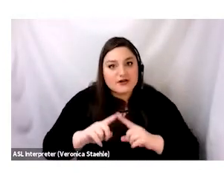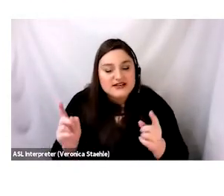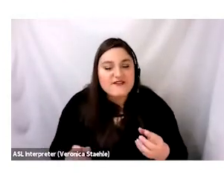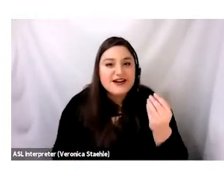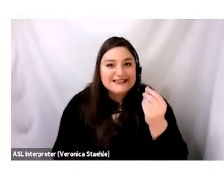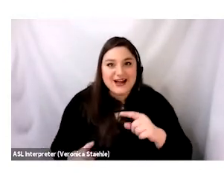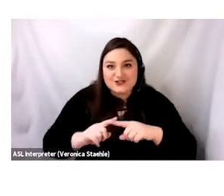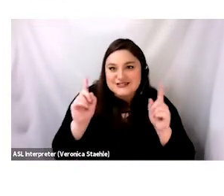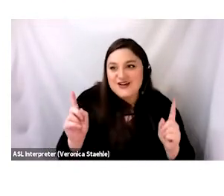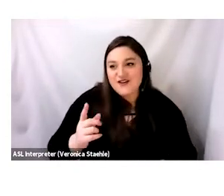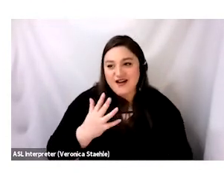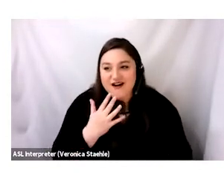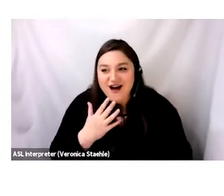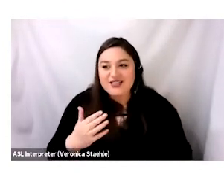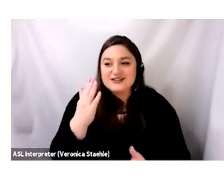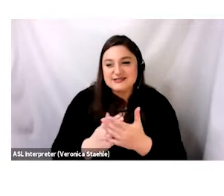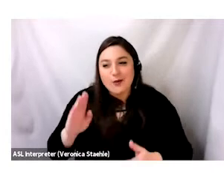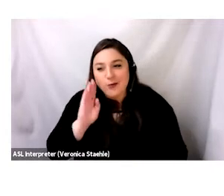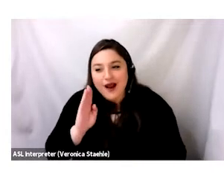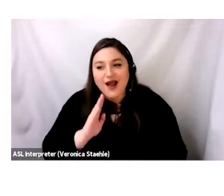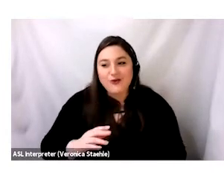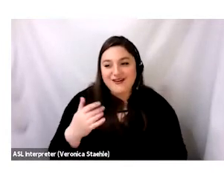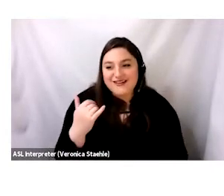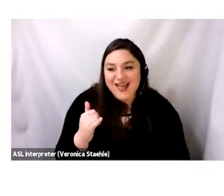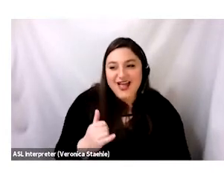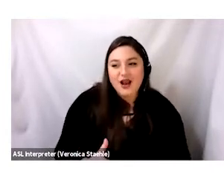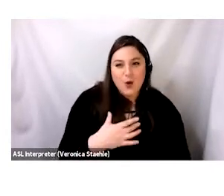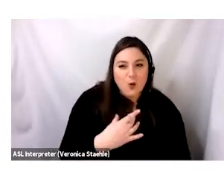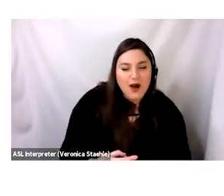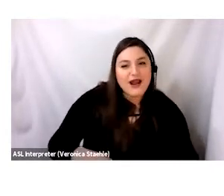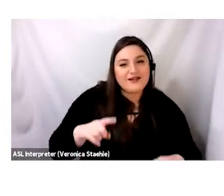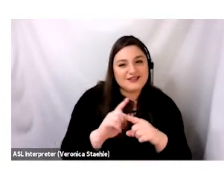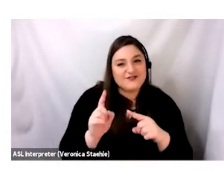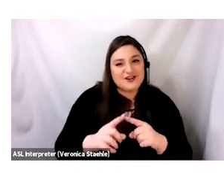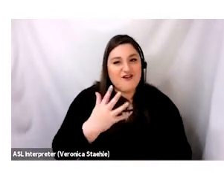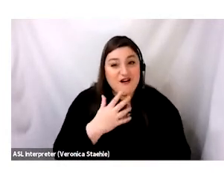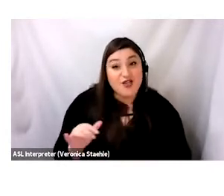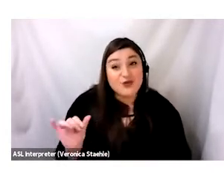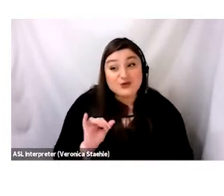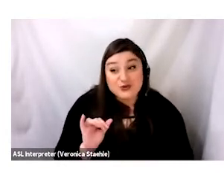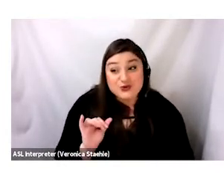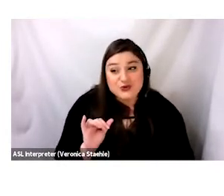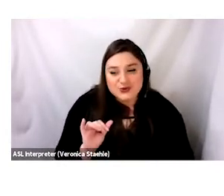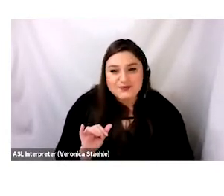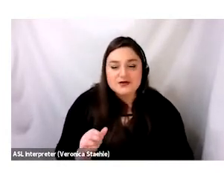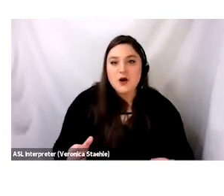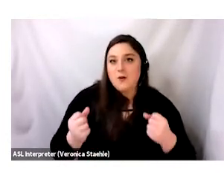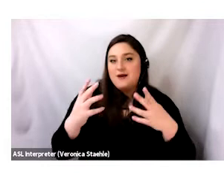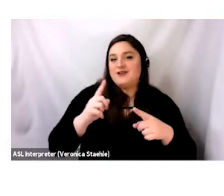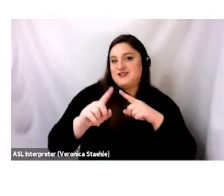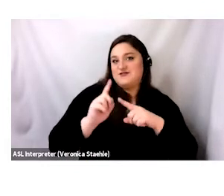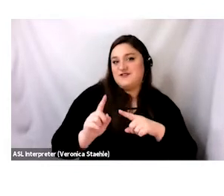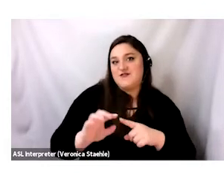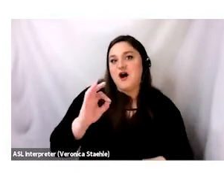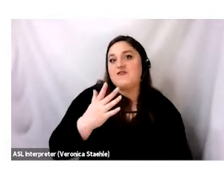lengths. The lint and the fiber was different texture, was different colors. There was brown cotton, white cotton, yellow cotton. So